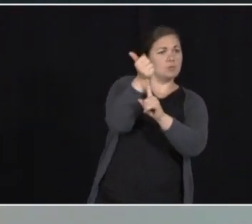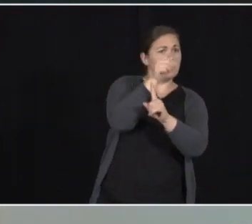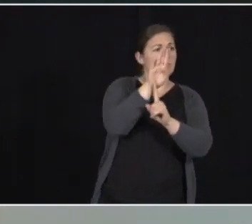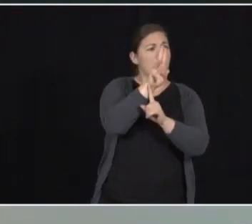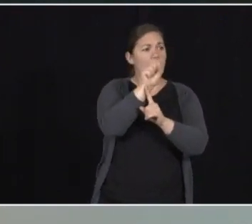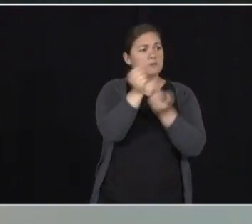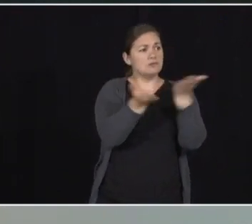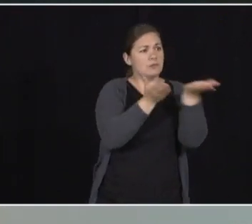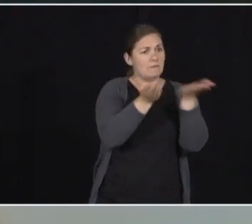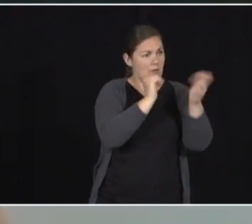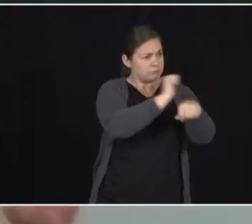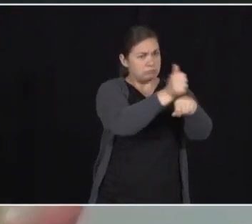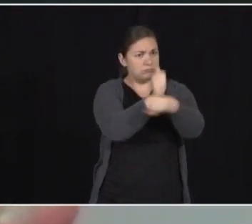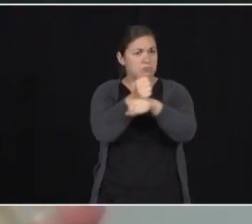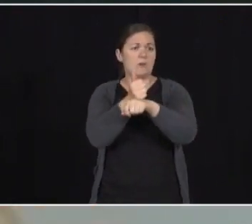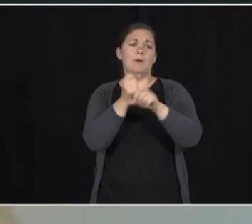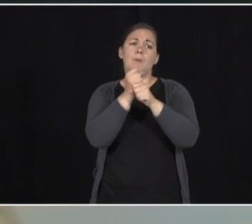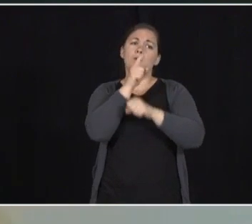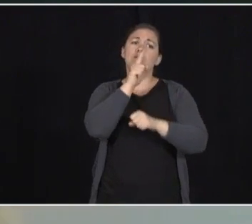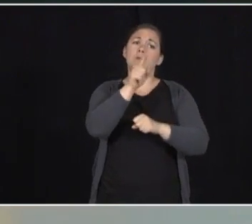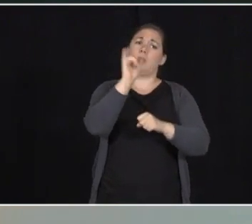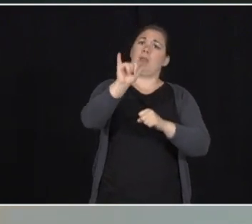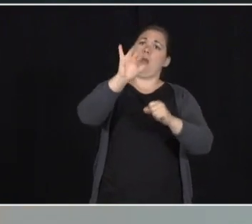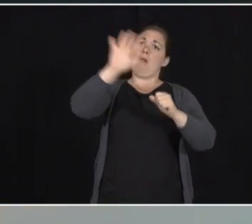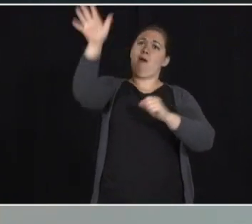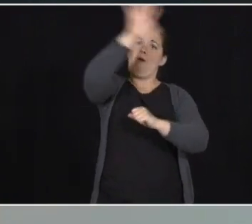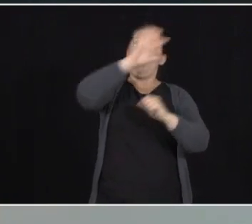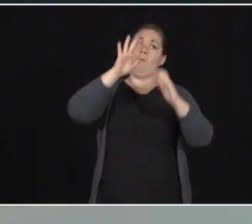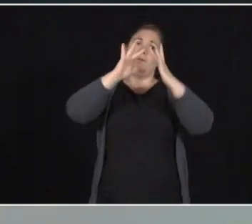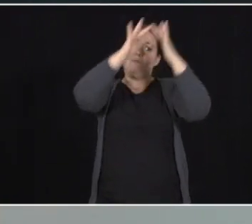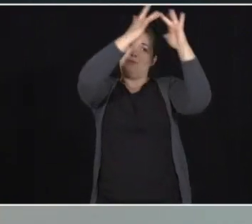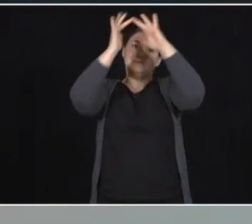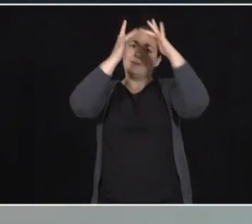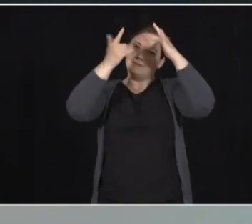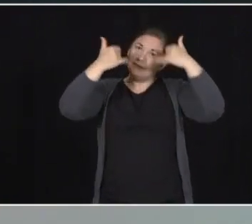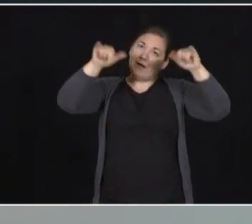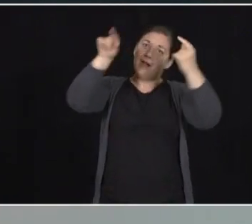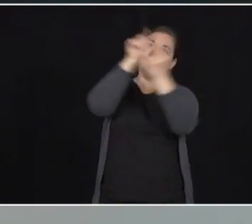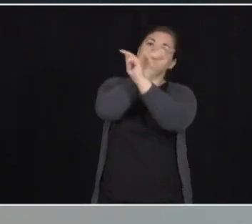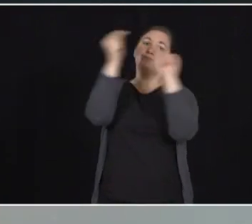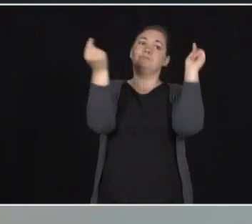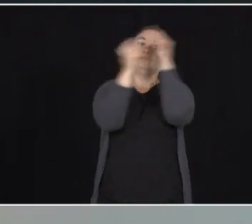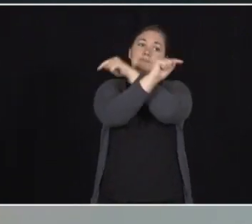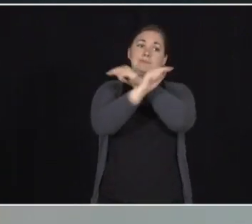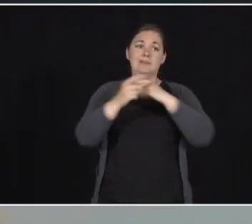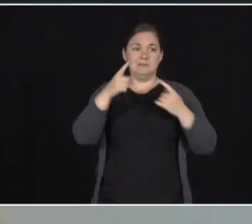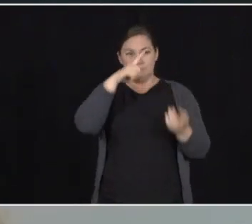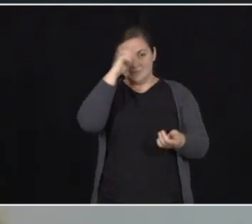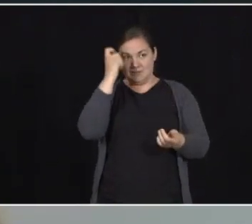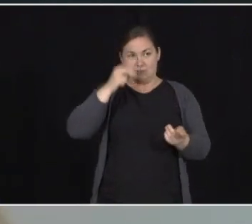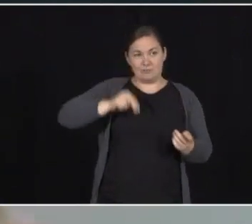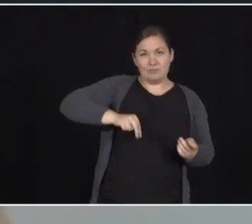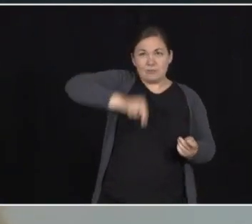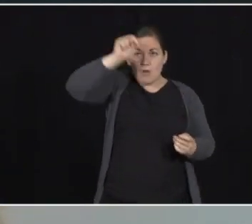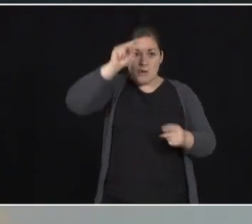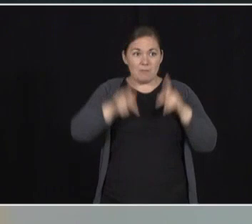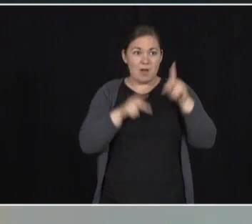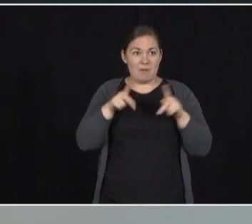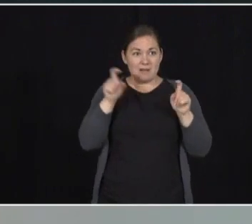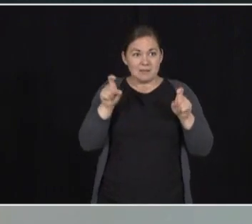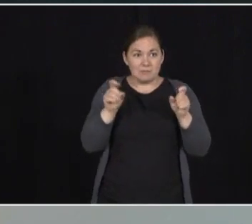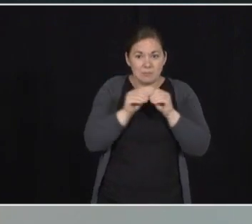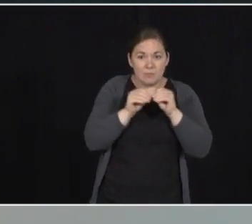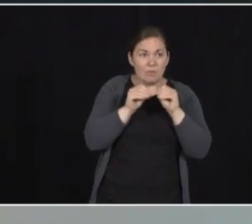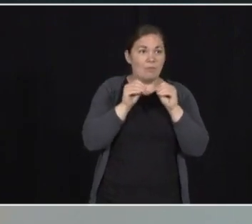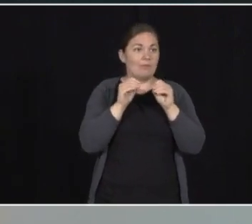network for all of Northern Ontario, opening us up for business, James, but making sure that Northerners have access to the essential services and